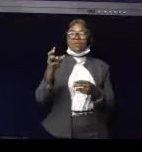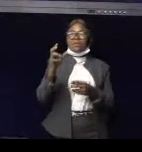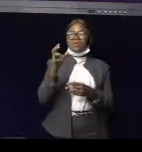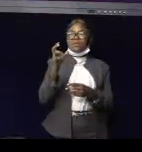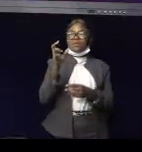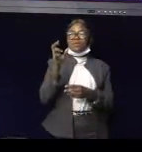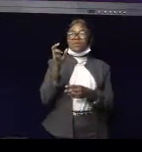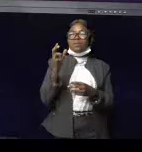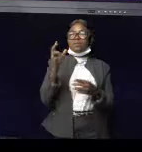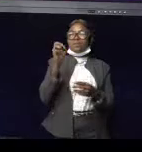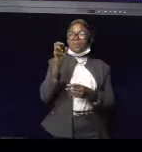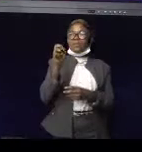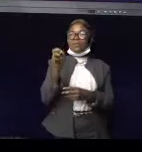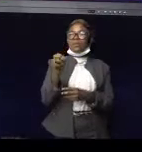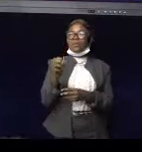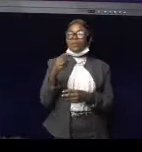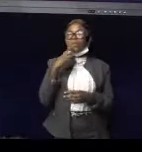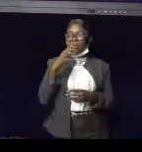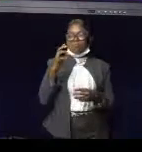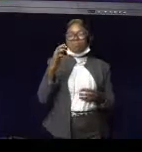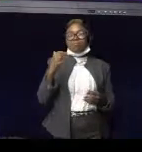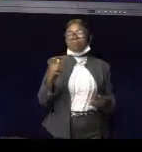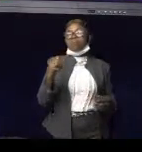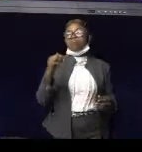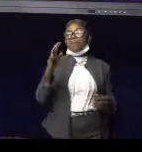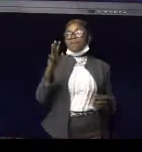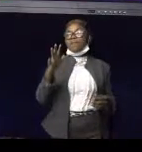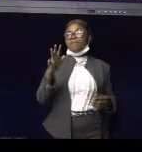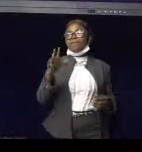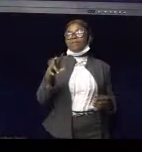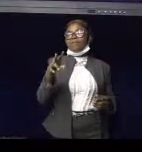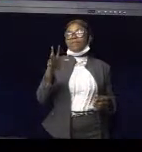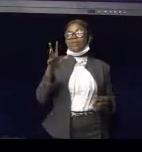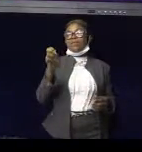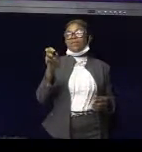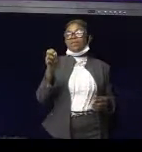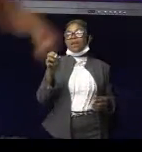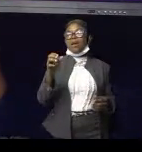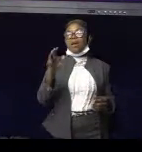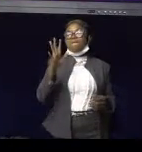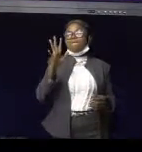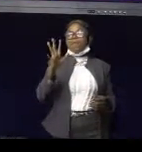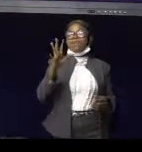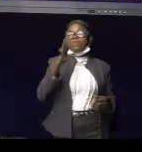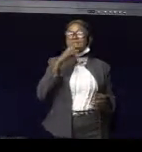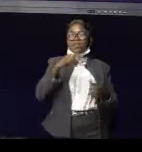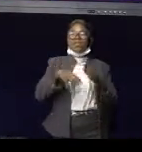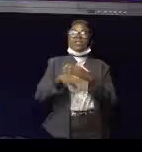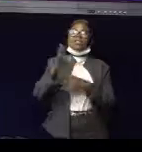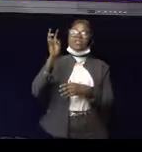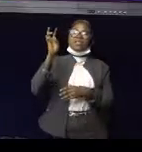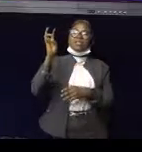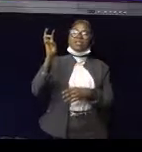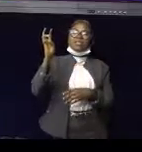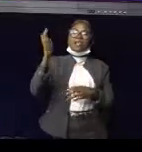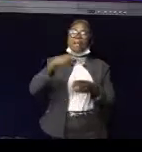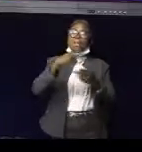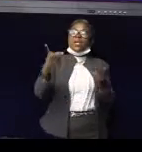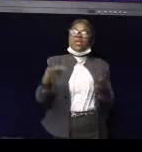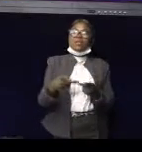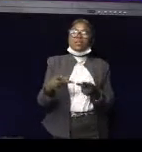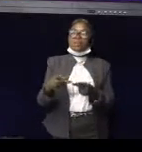this, see Z gets 5, that's 5, 10, 15, 20, 25, 30. That's 5 in 6 places.